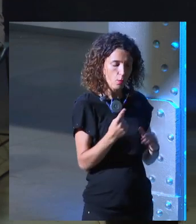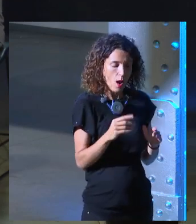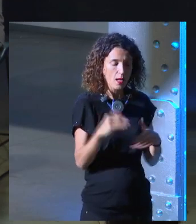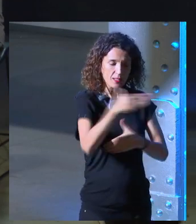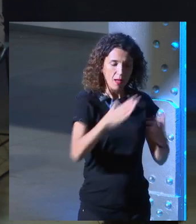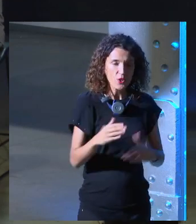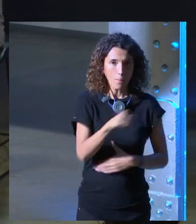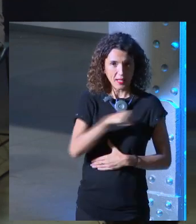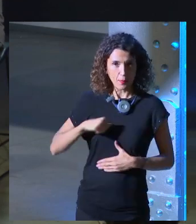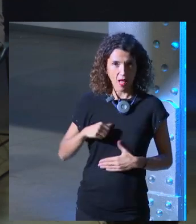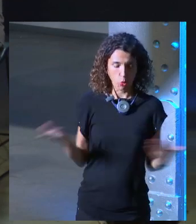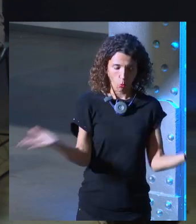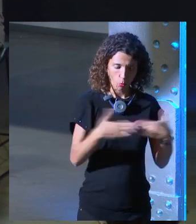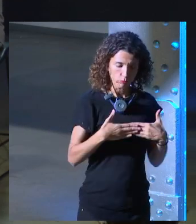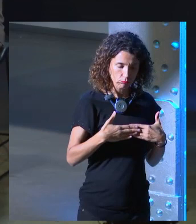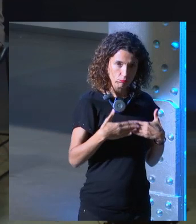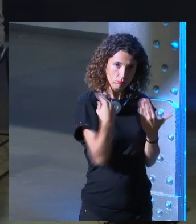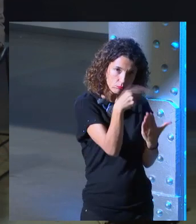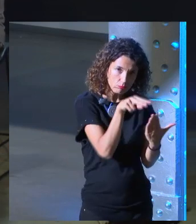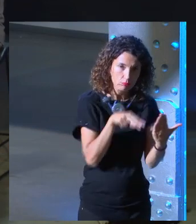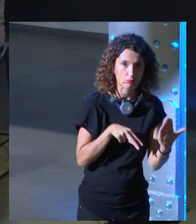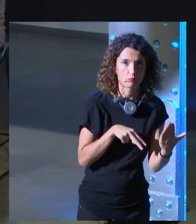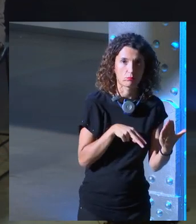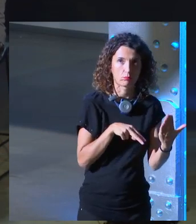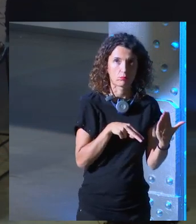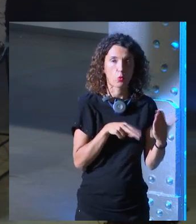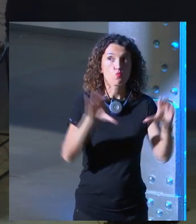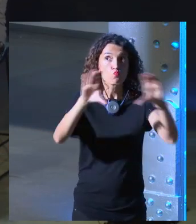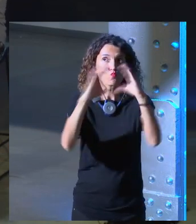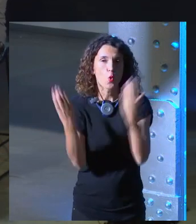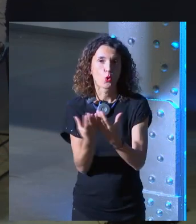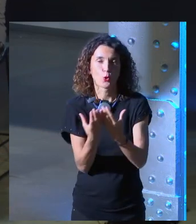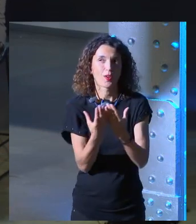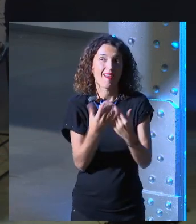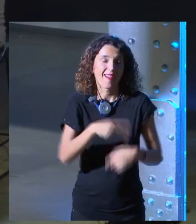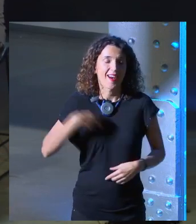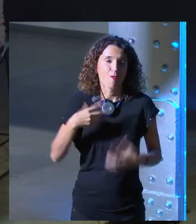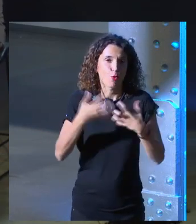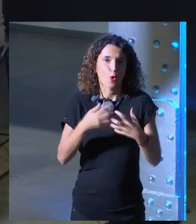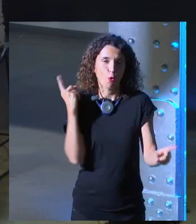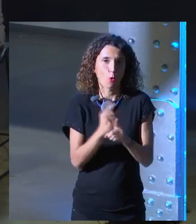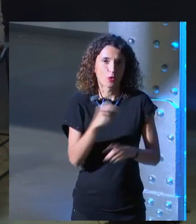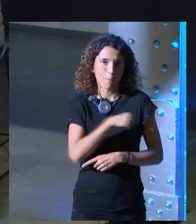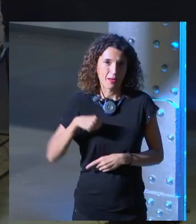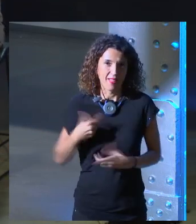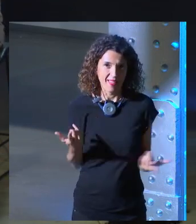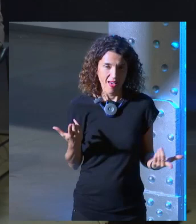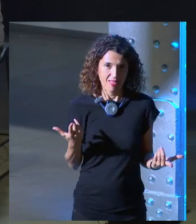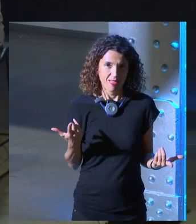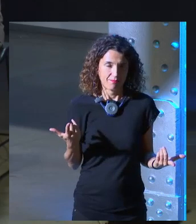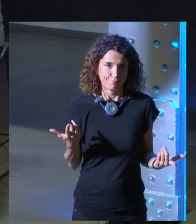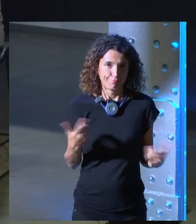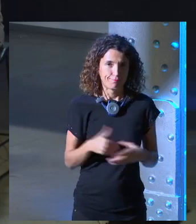is against privacy of any kind now. You know, Mark Zuckerberg said that privacy is